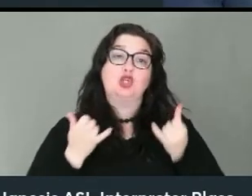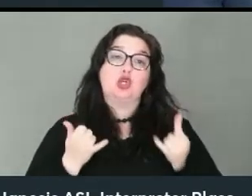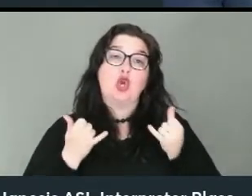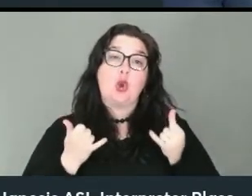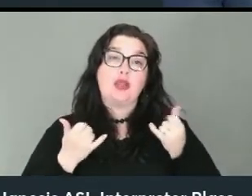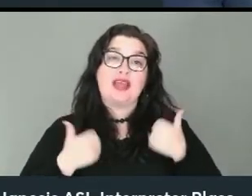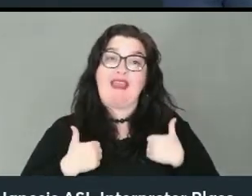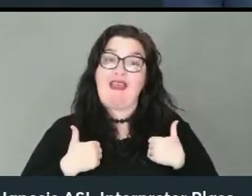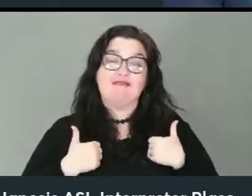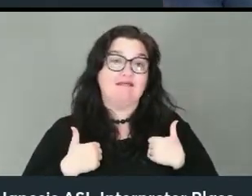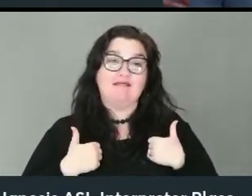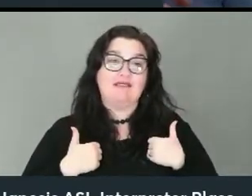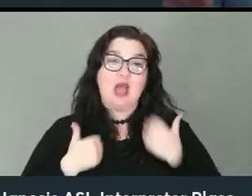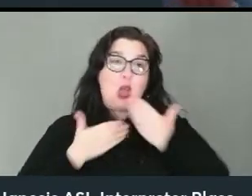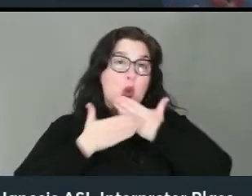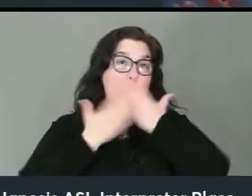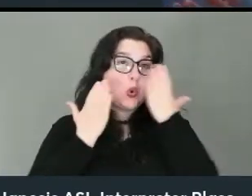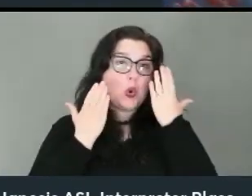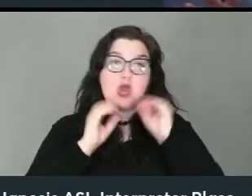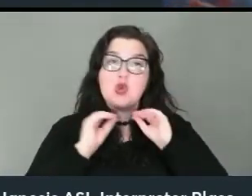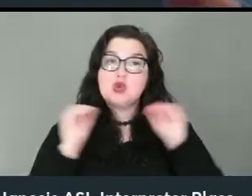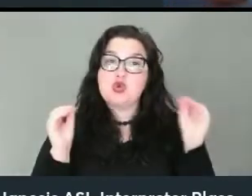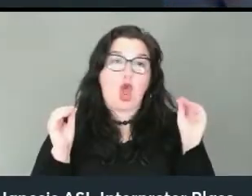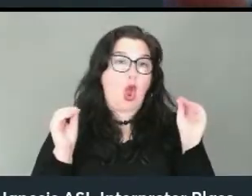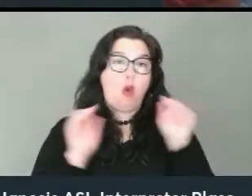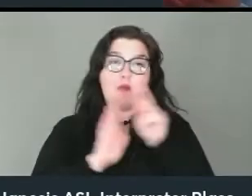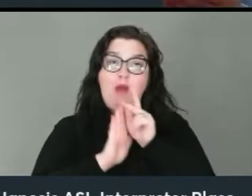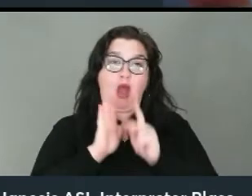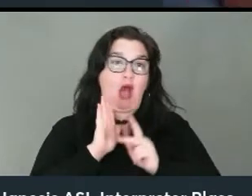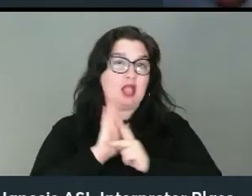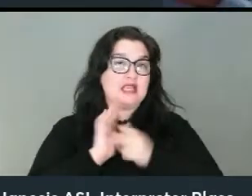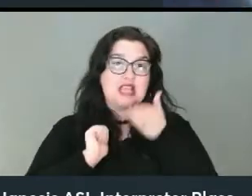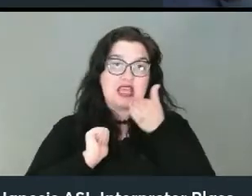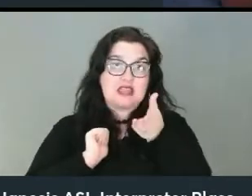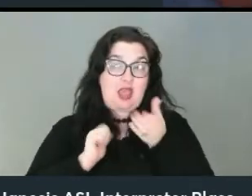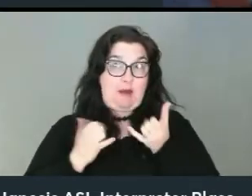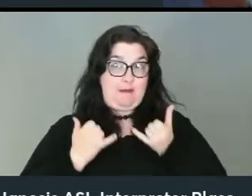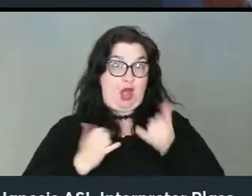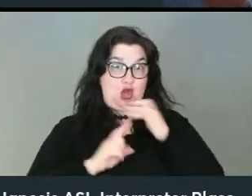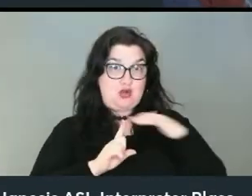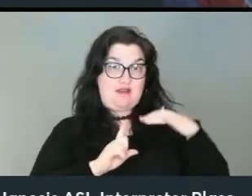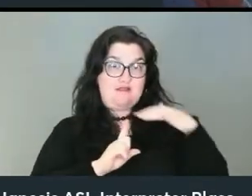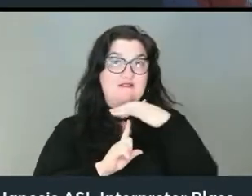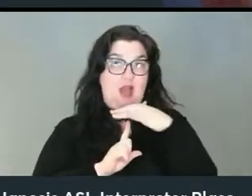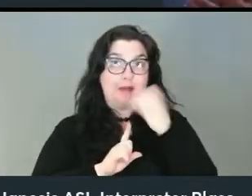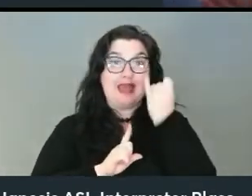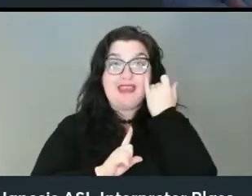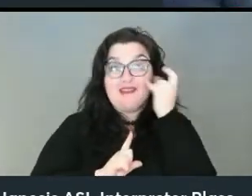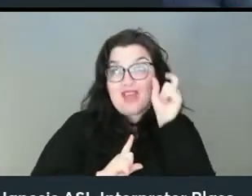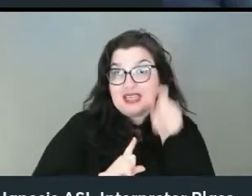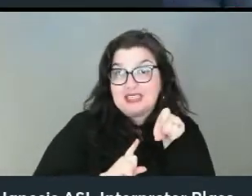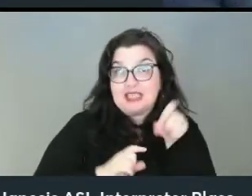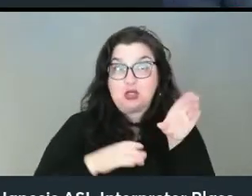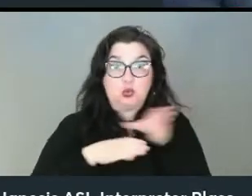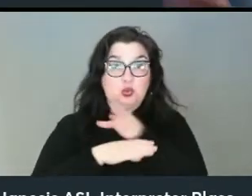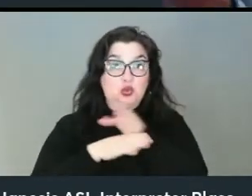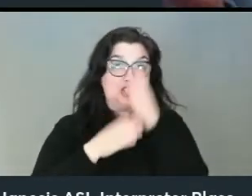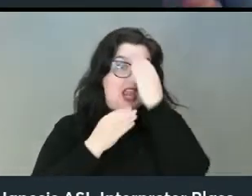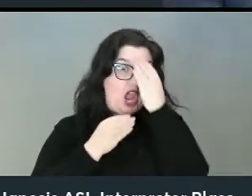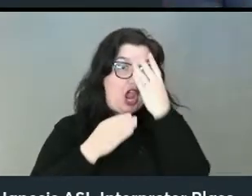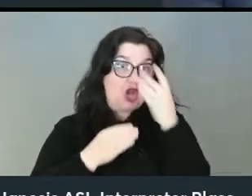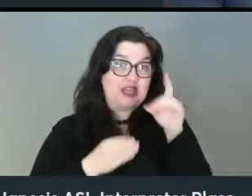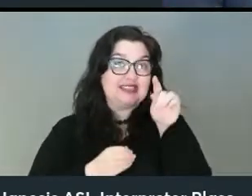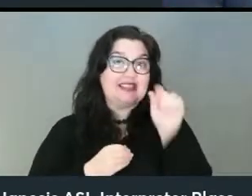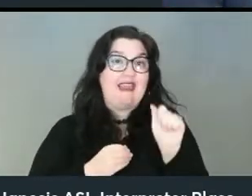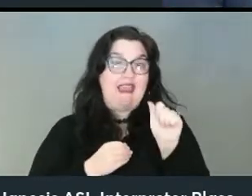no bucket policy on my bucket. Now, in a modern environment, if I had a need to share my data outside my account,